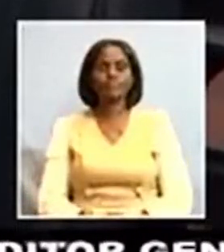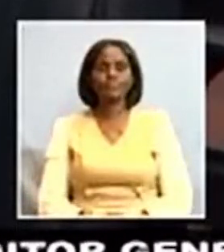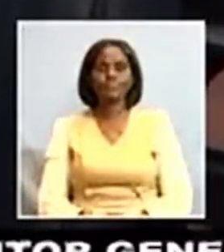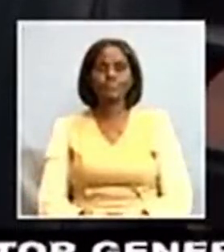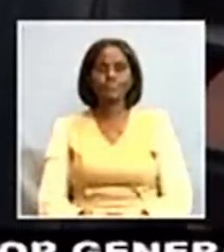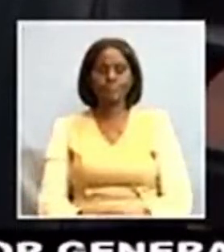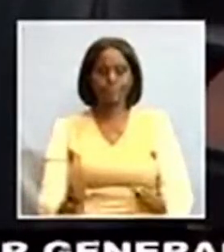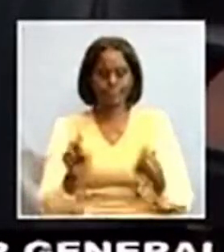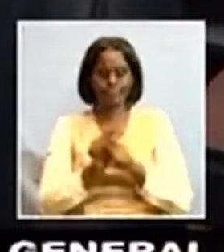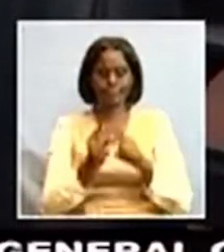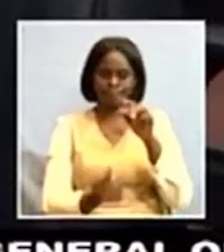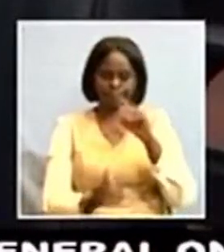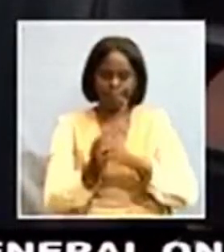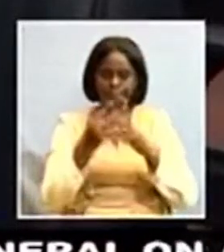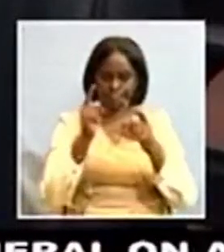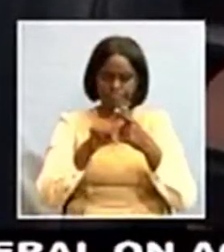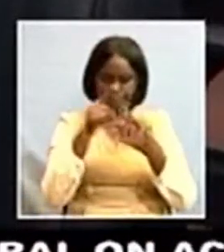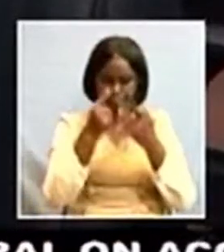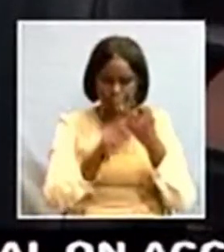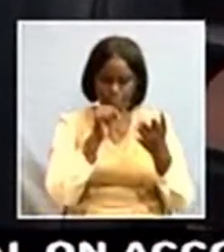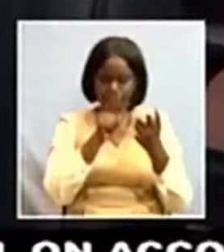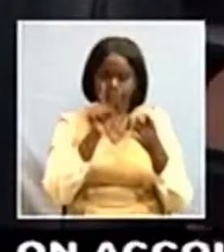is arriving to that